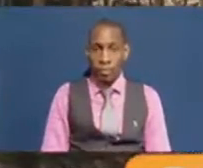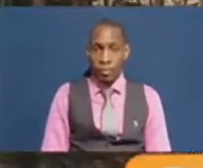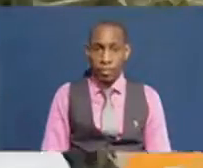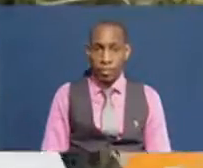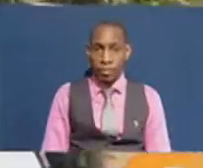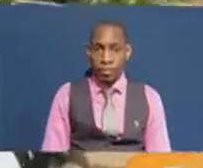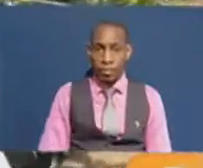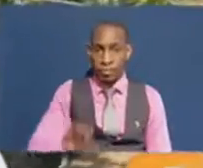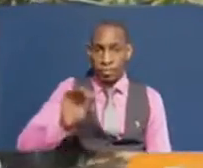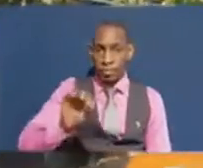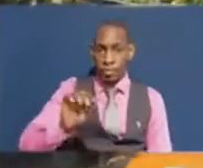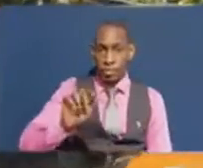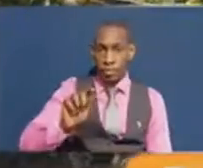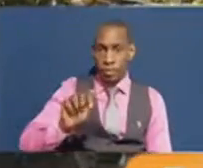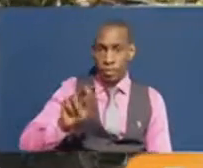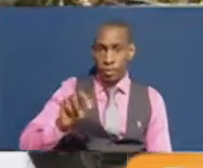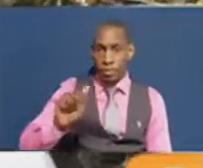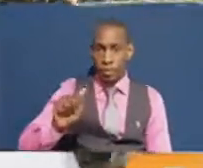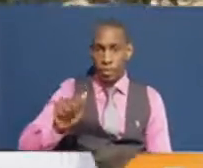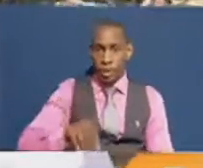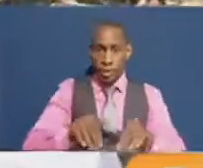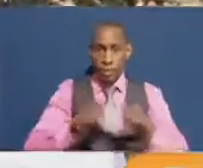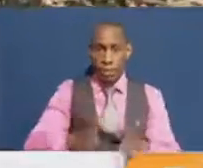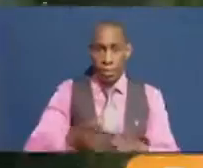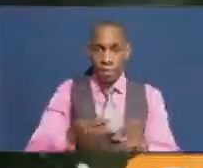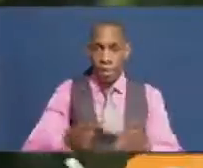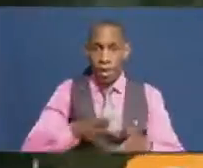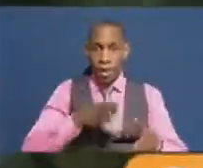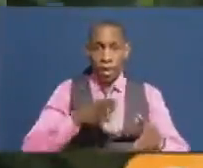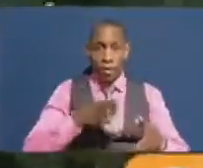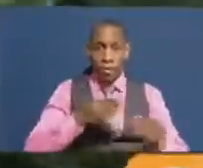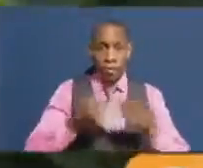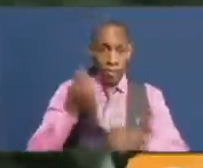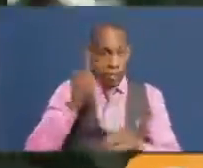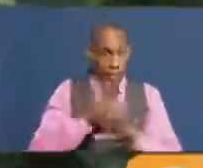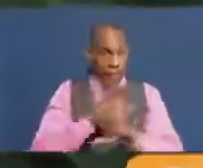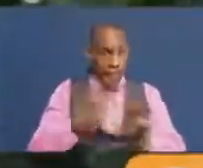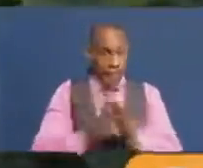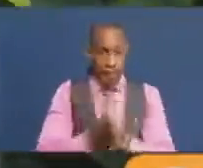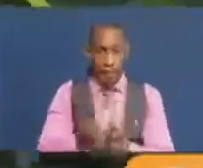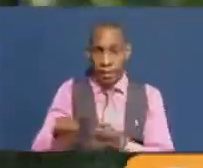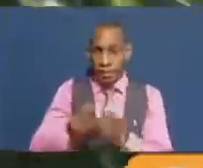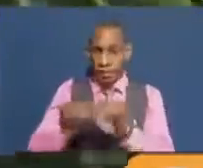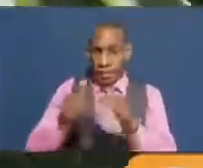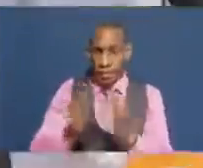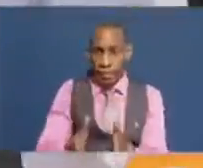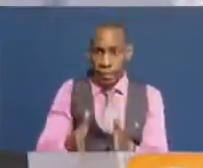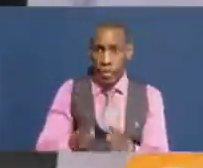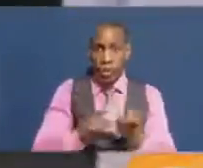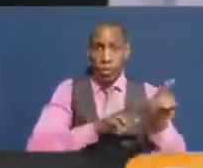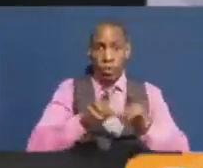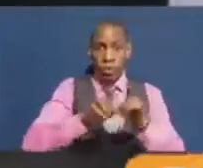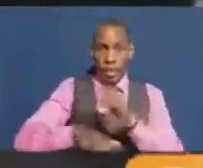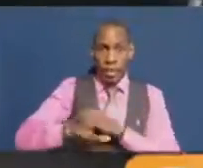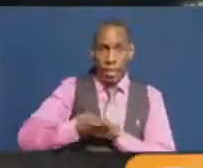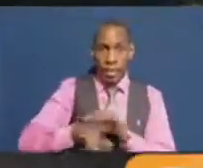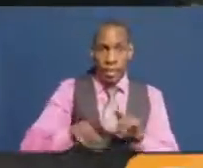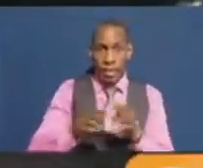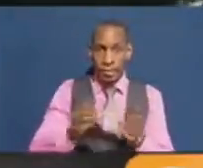Catherine Otanga, a cassava farmer from Busia, has seen it all. She's among the few farmers to visit this site